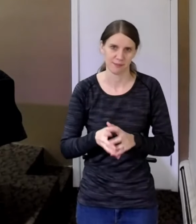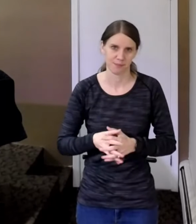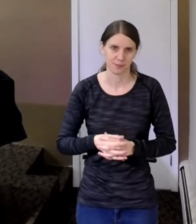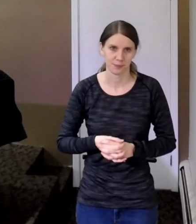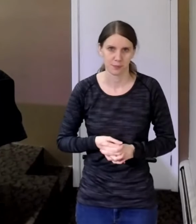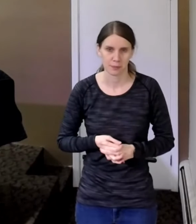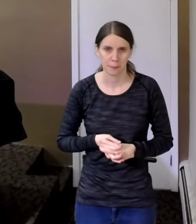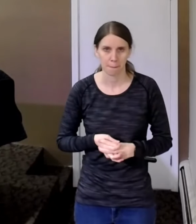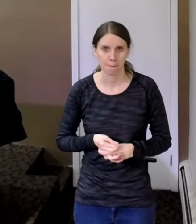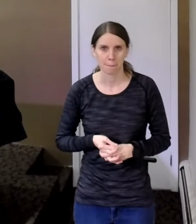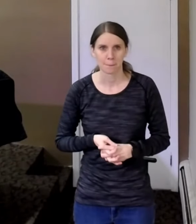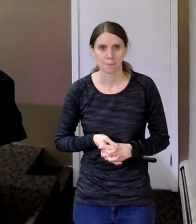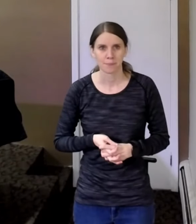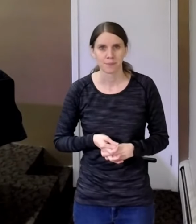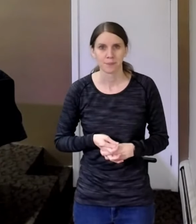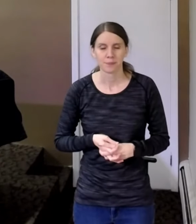blessed.